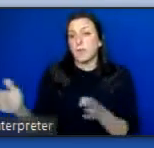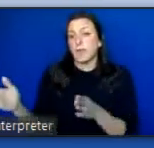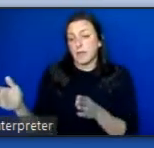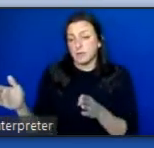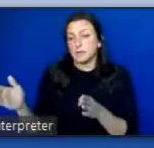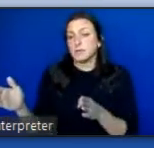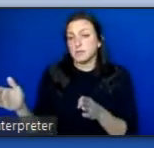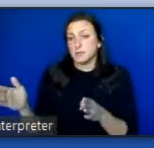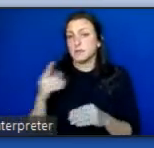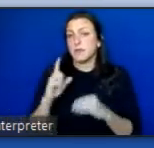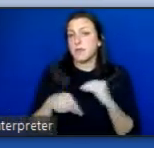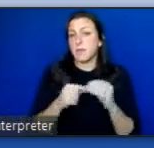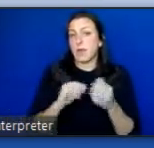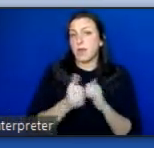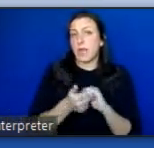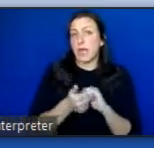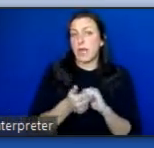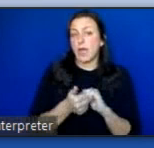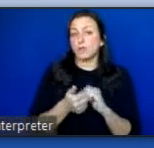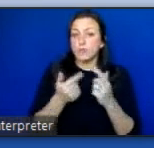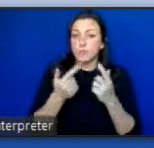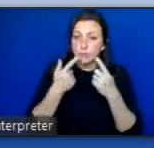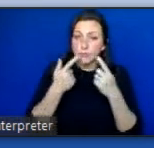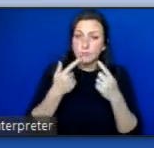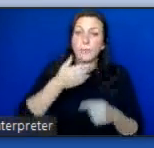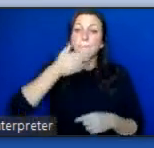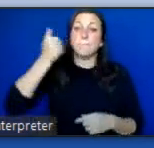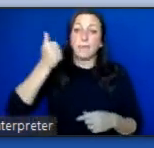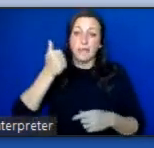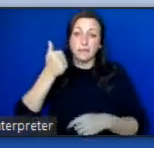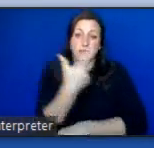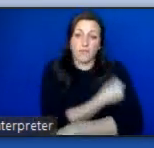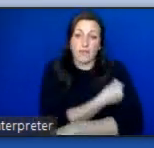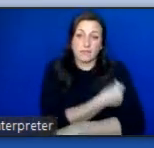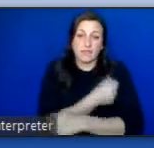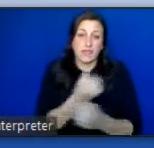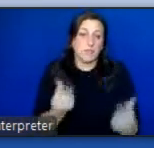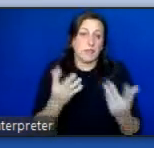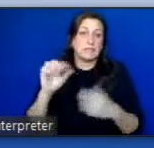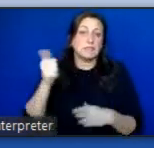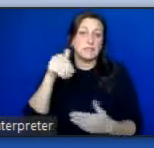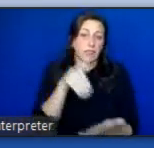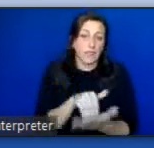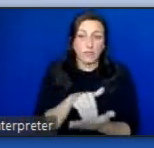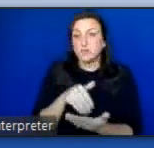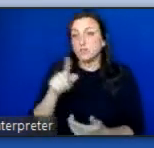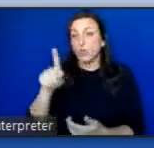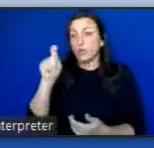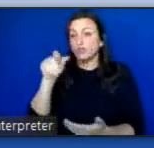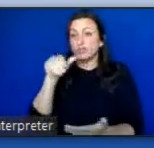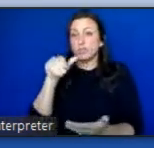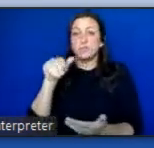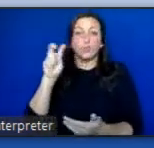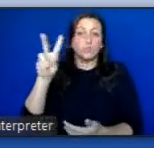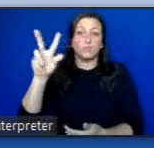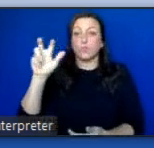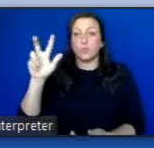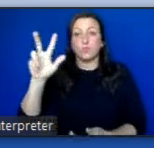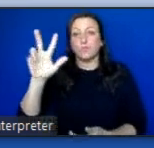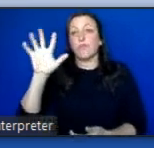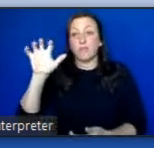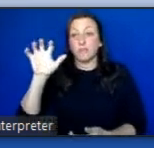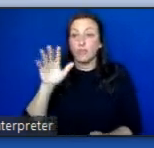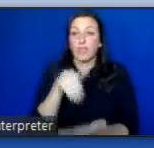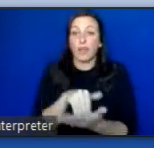about how to best vaccinate tens of thousands and even hundreds of thousands of people a week.